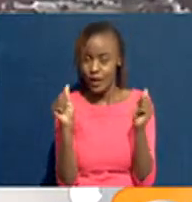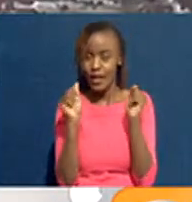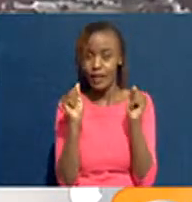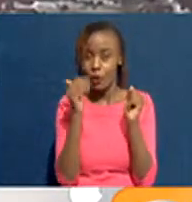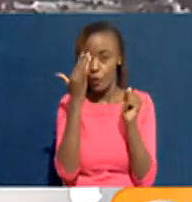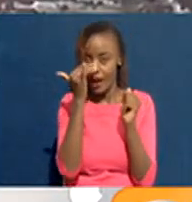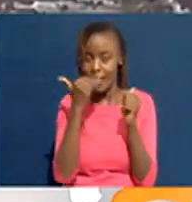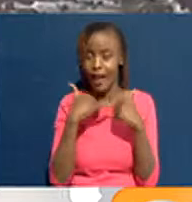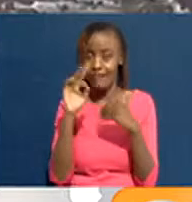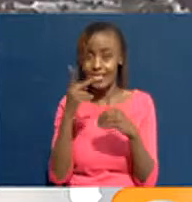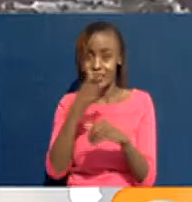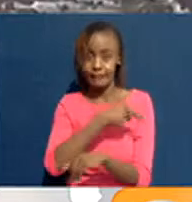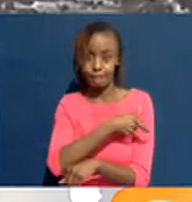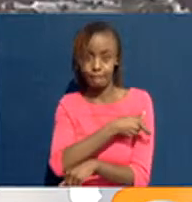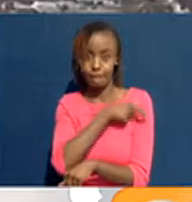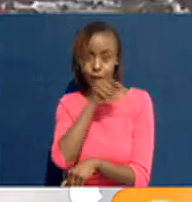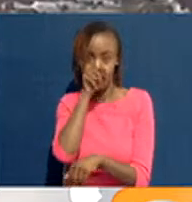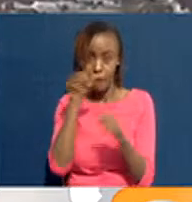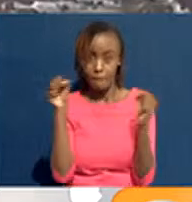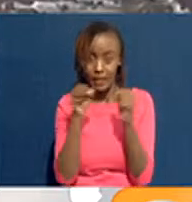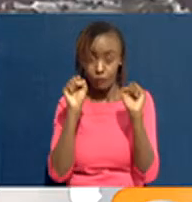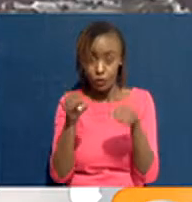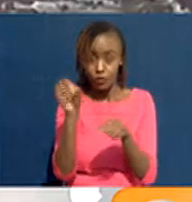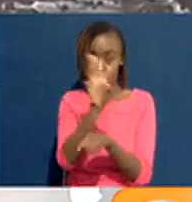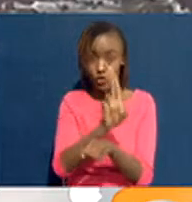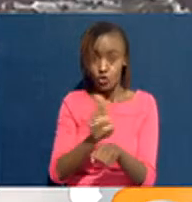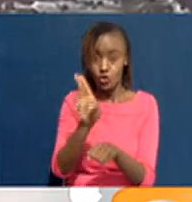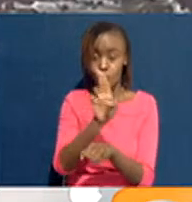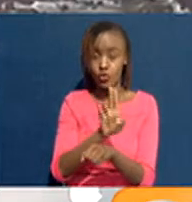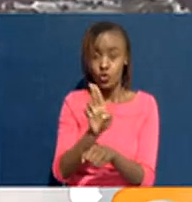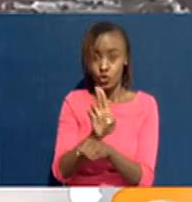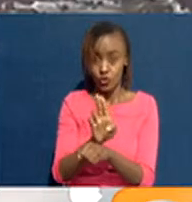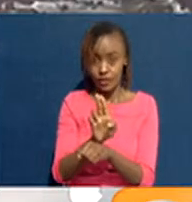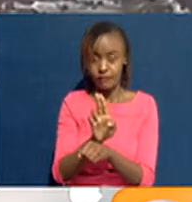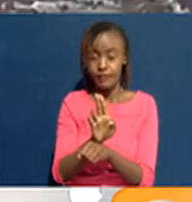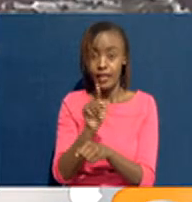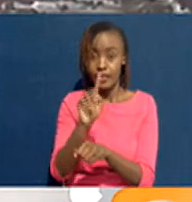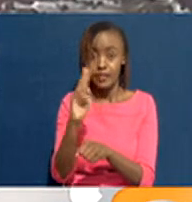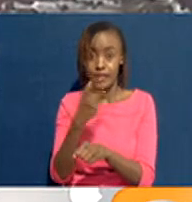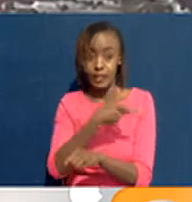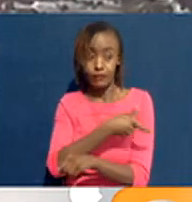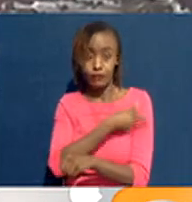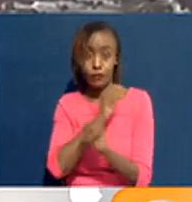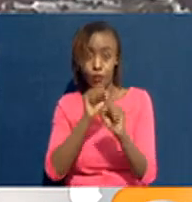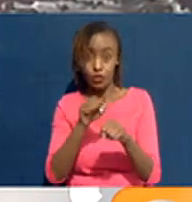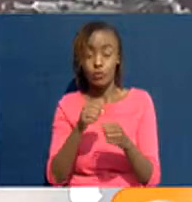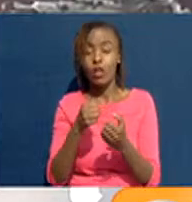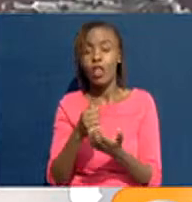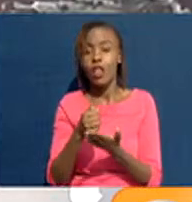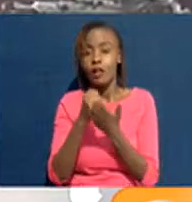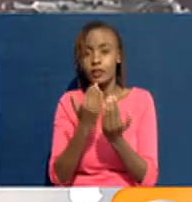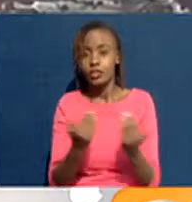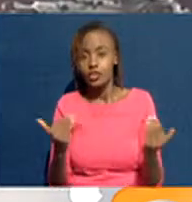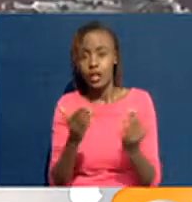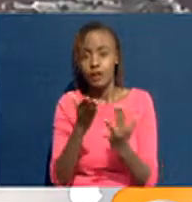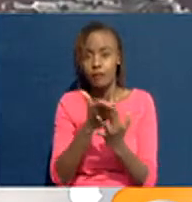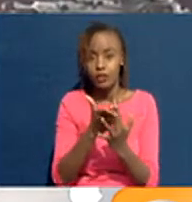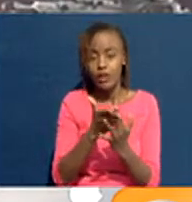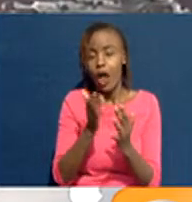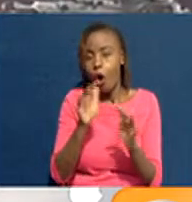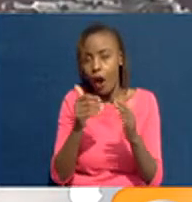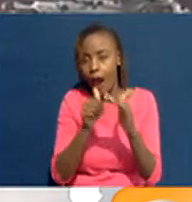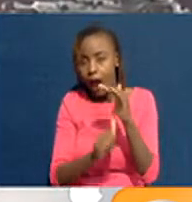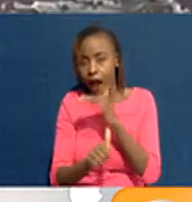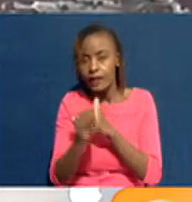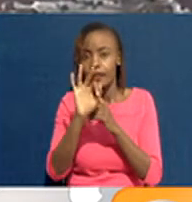a second malaria vaccine for use in malaria endemic regions. The vaccine, to be used in children under the age of 3, is expected